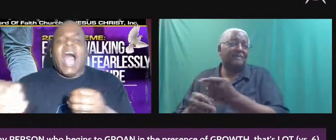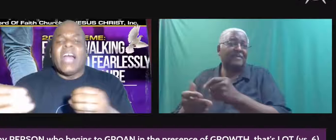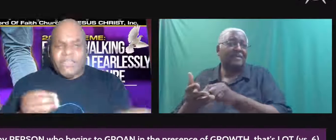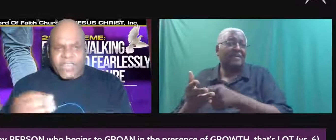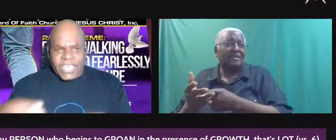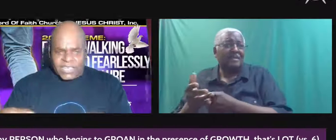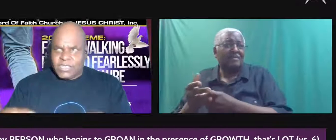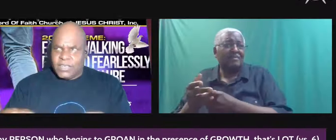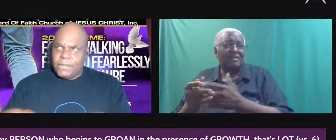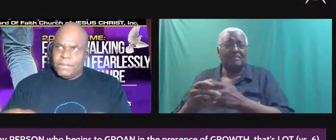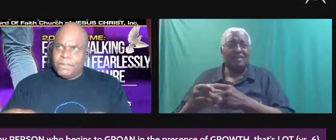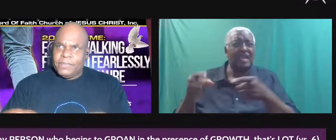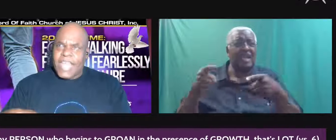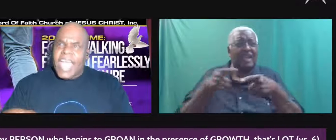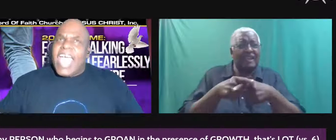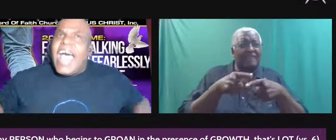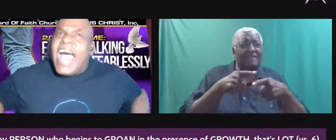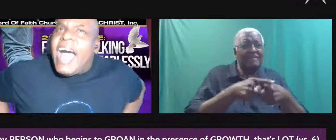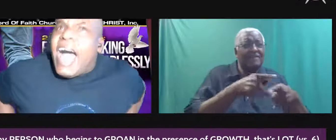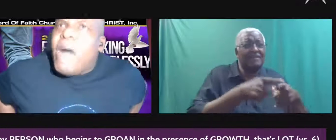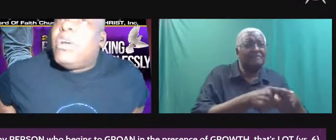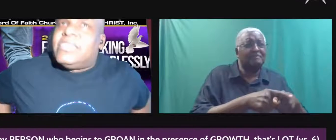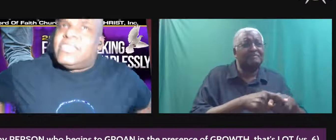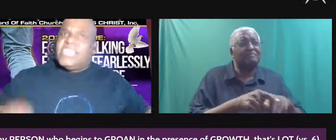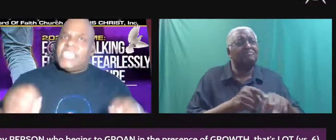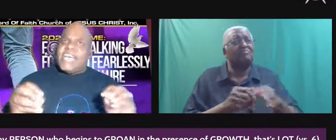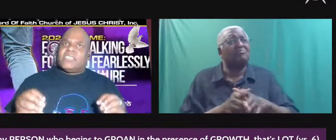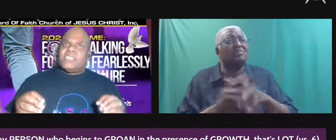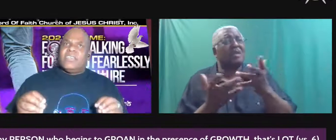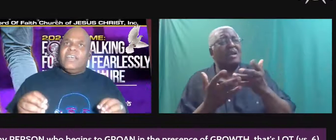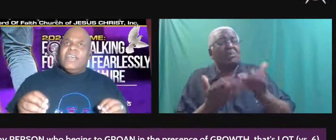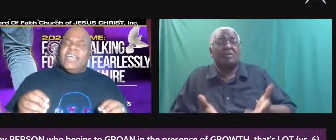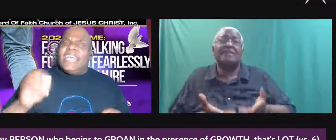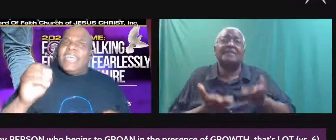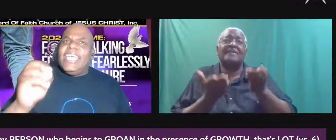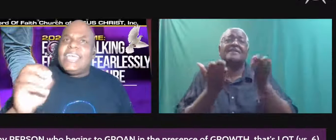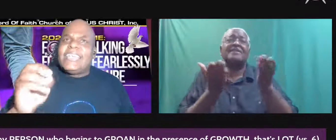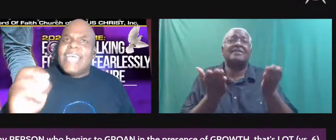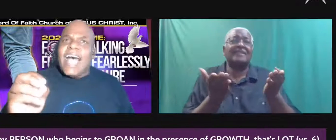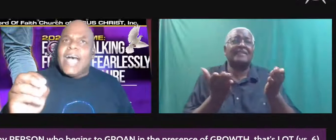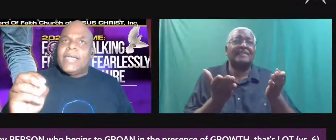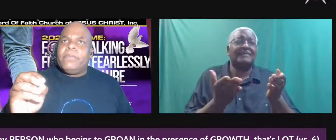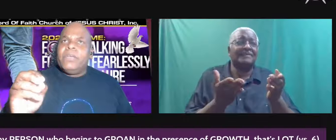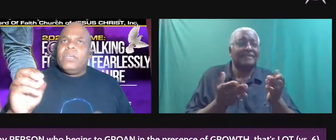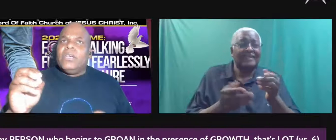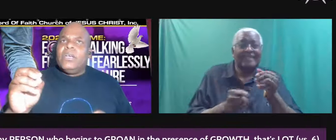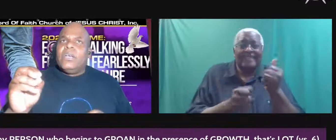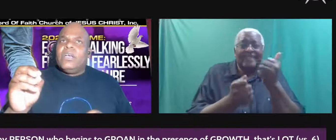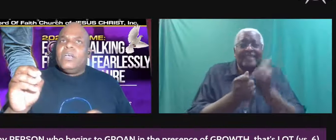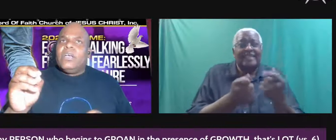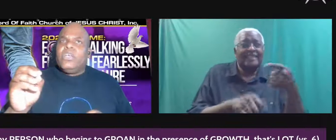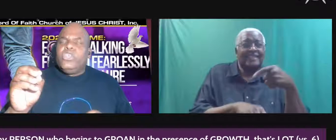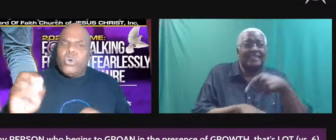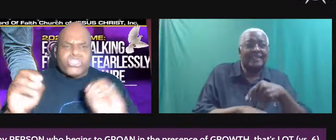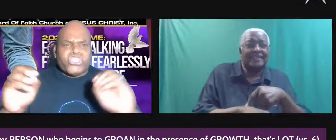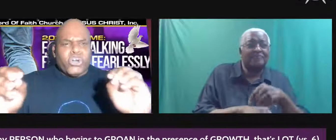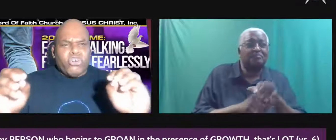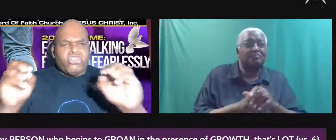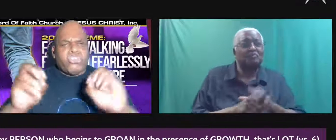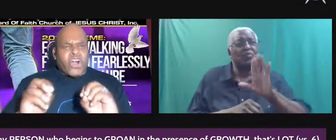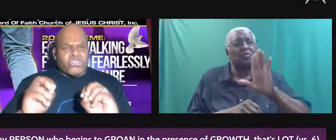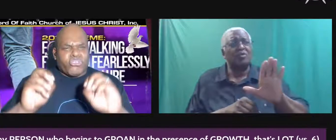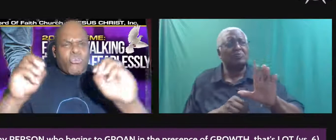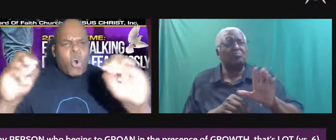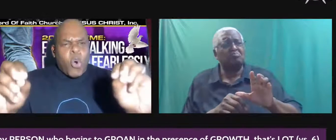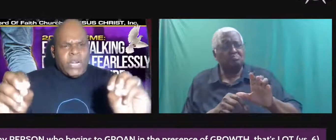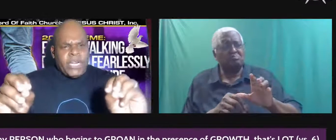be conflict. And I want to suggest that anytime your